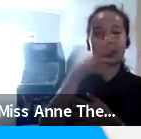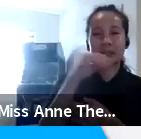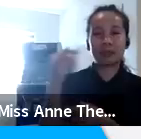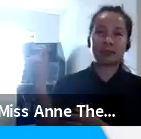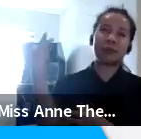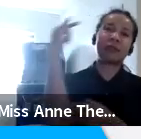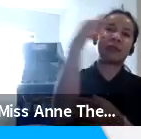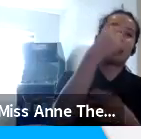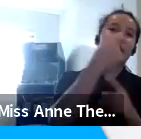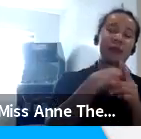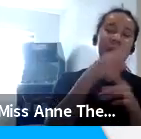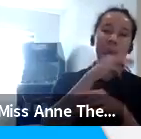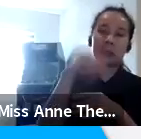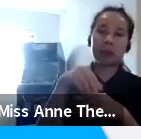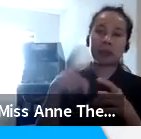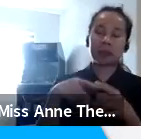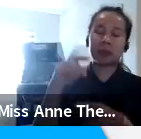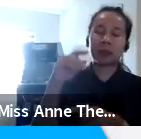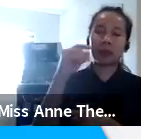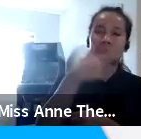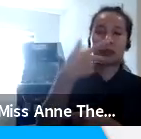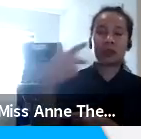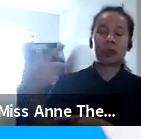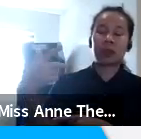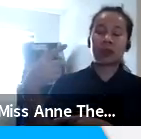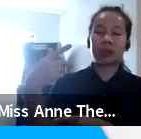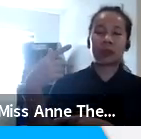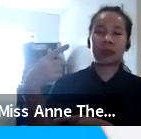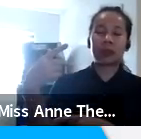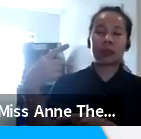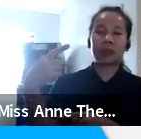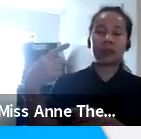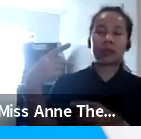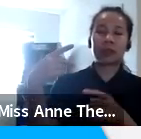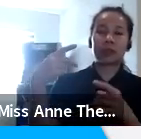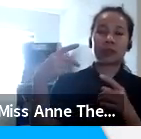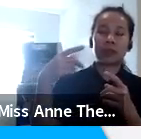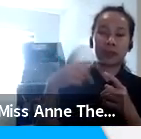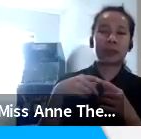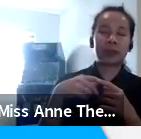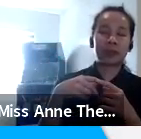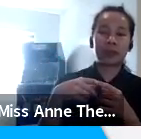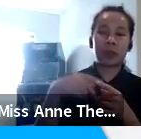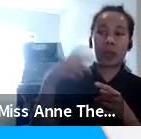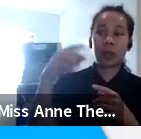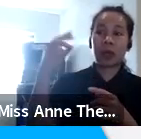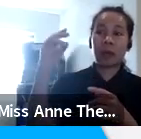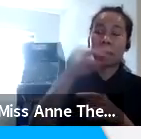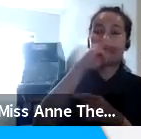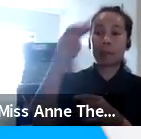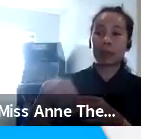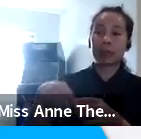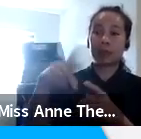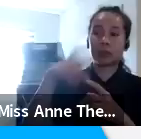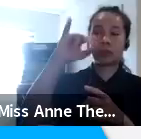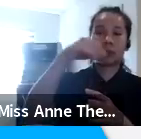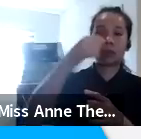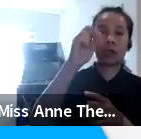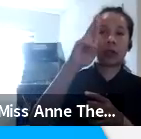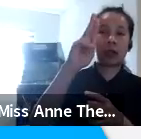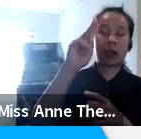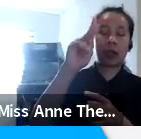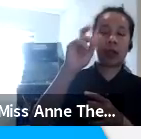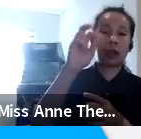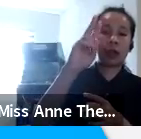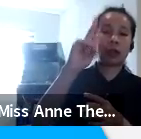from Manila to Jakarta and then straight from Jakarta to Makassar it was really